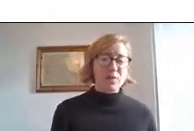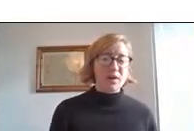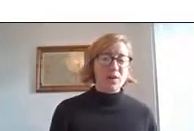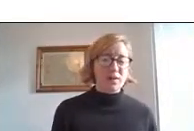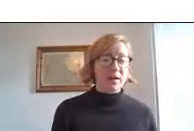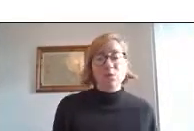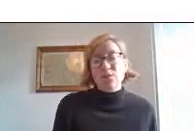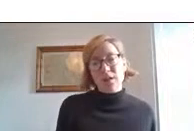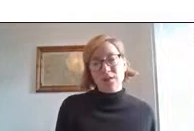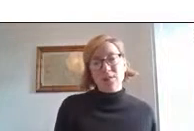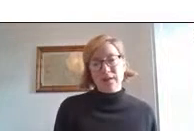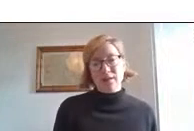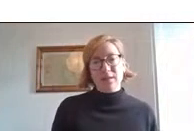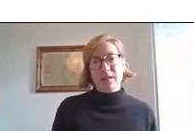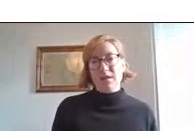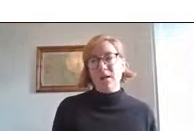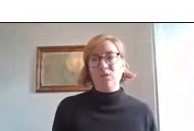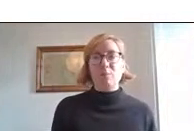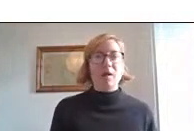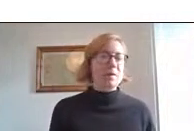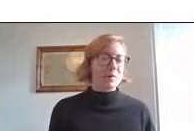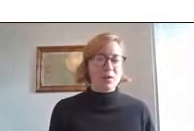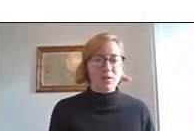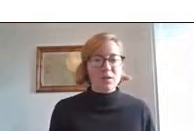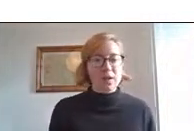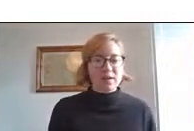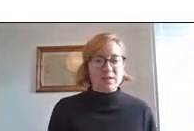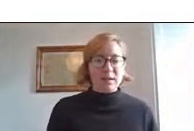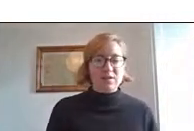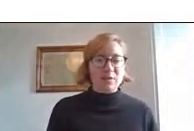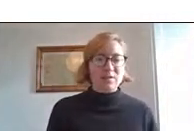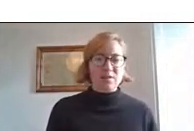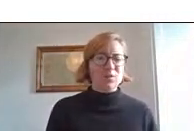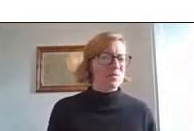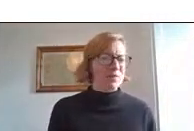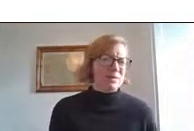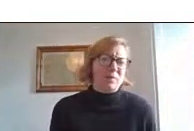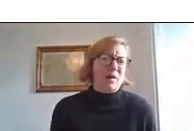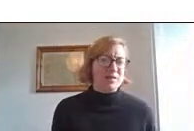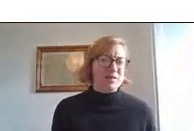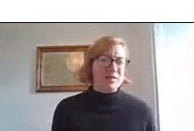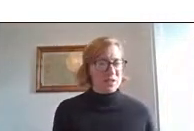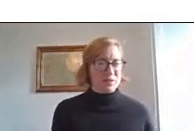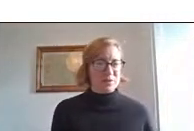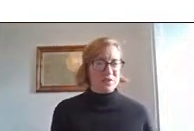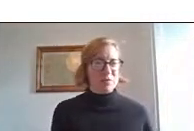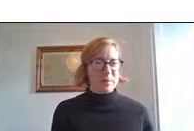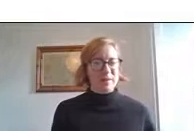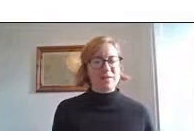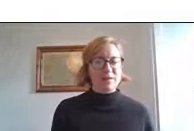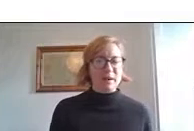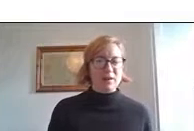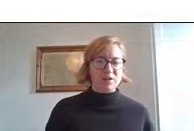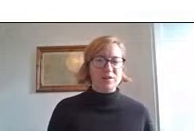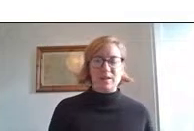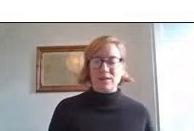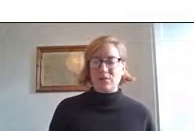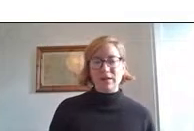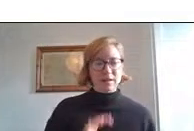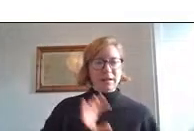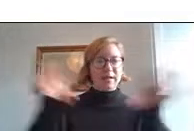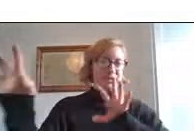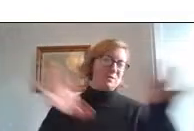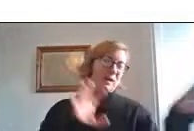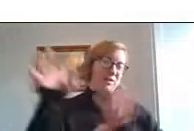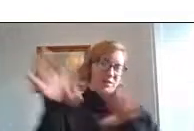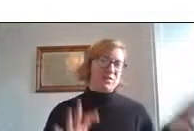picture. It's really odd. And then also the fact that the kind of the Bible of selective mutism was written by a speech and language therapist, Maggie Johnson.